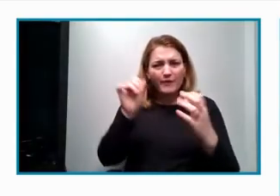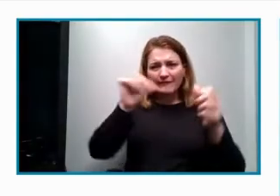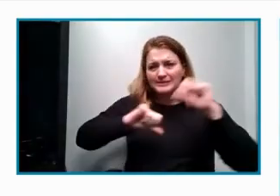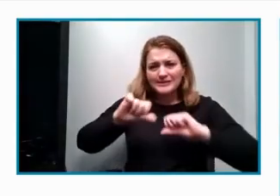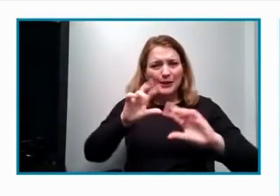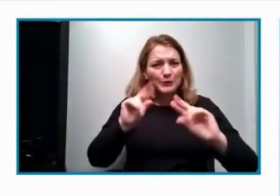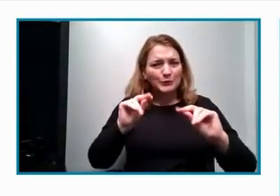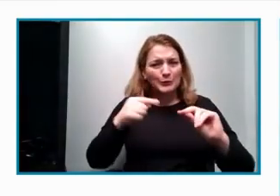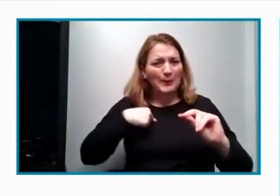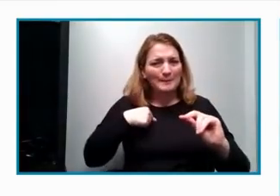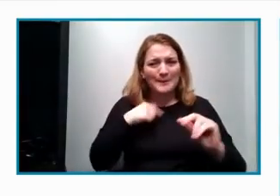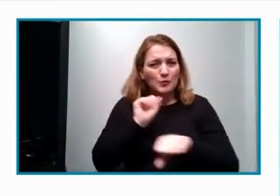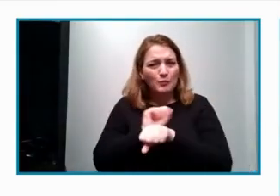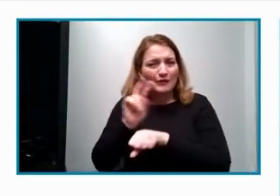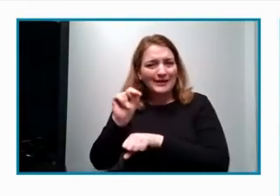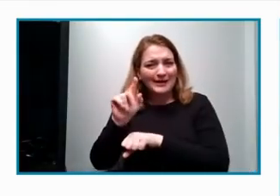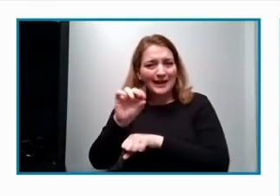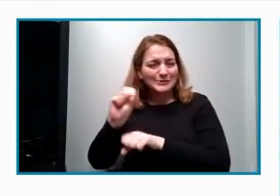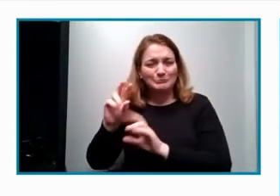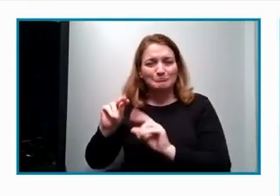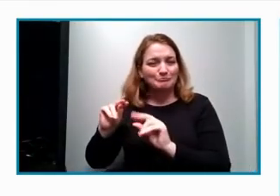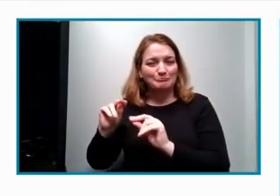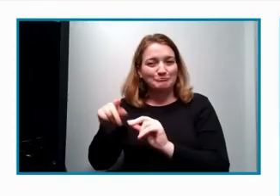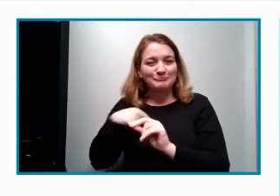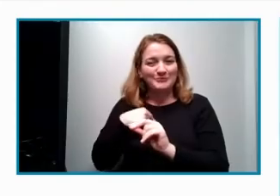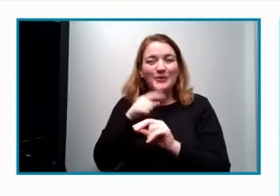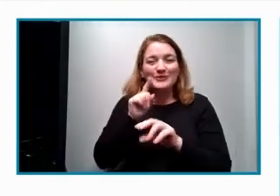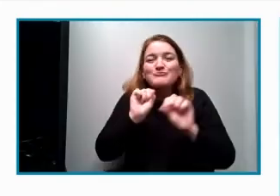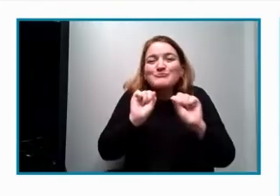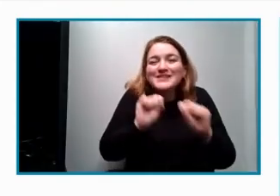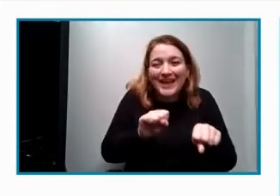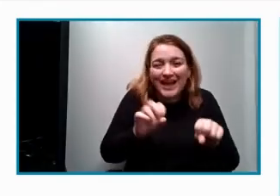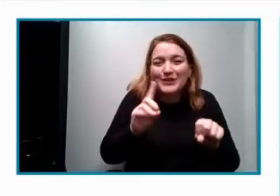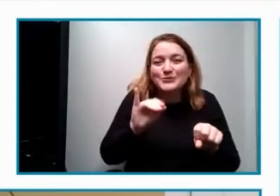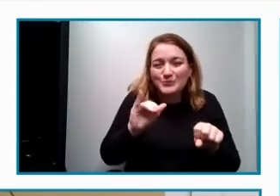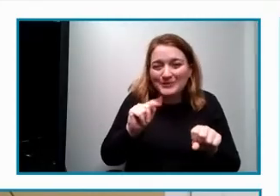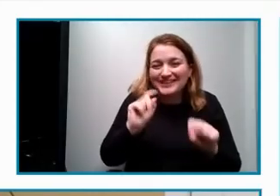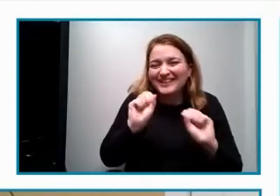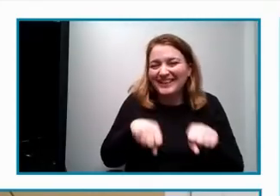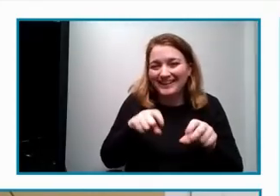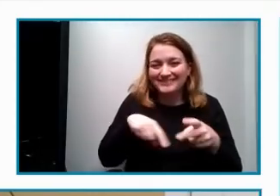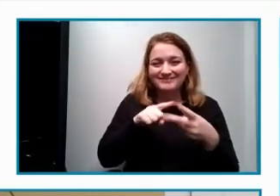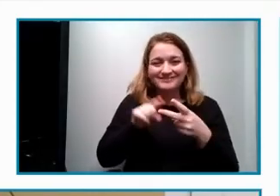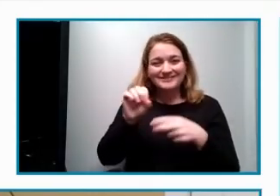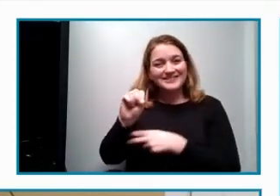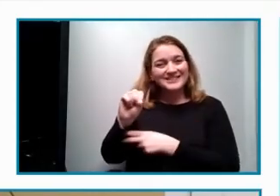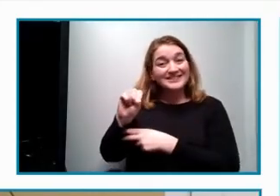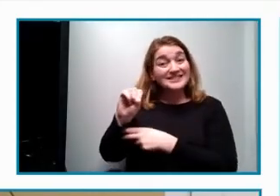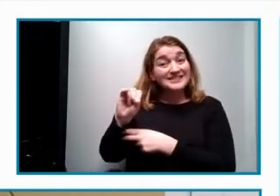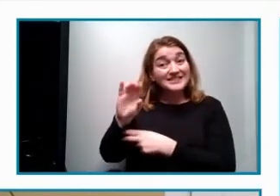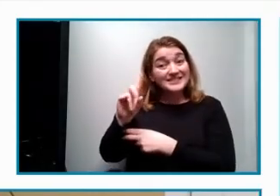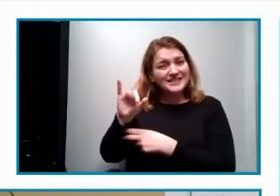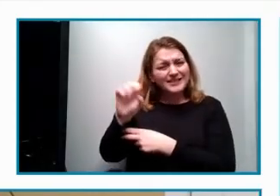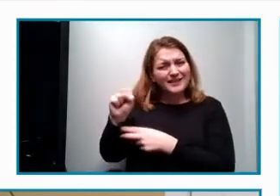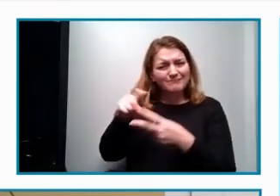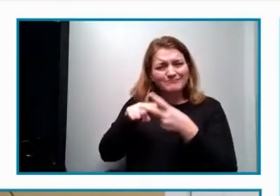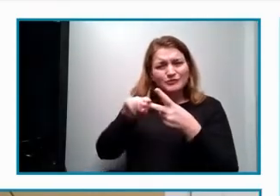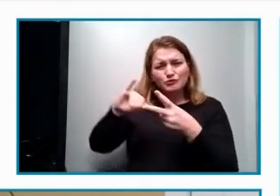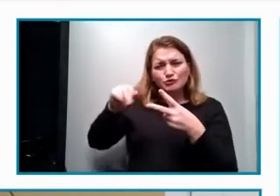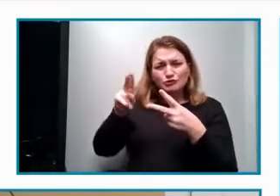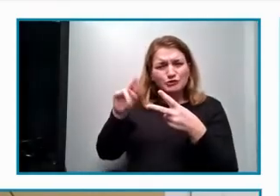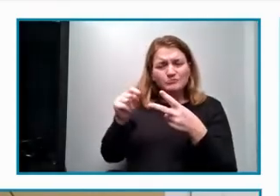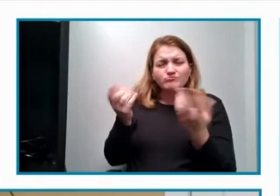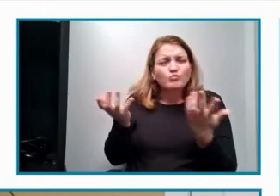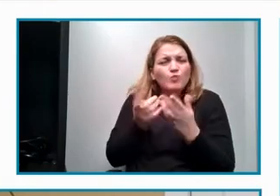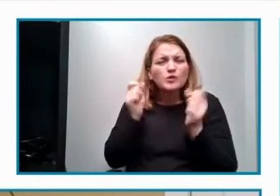it's doable. So I want to ask Celia and Justin what surprised them about the logic model process and what